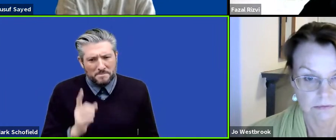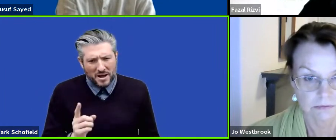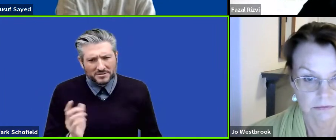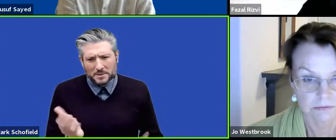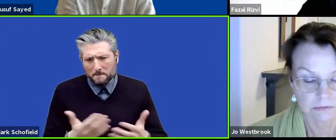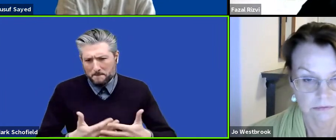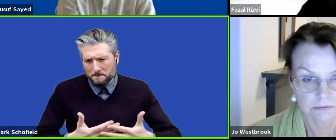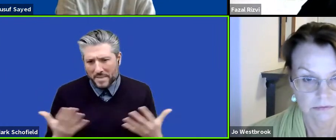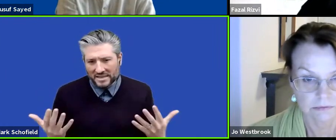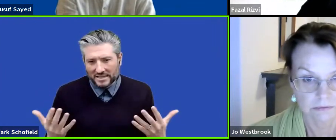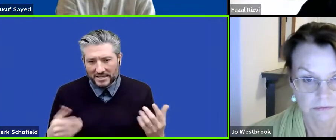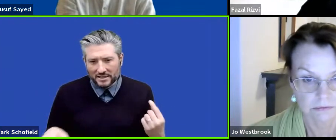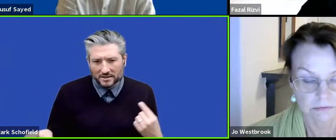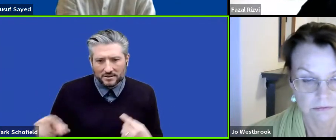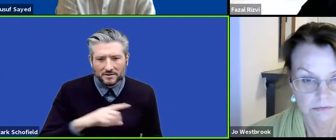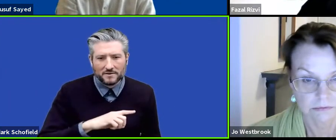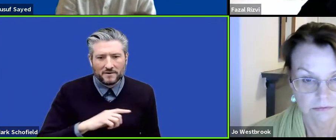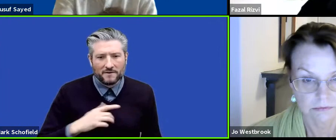feeling